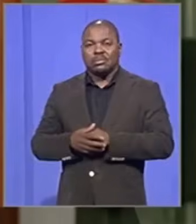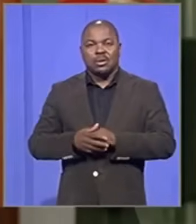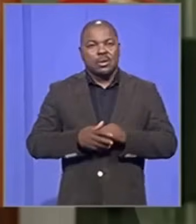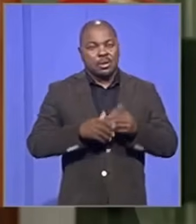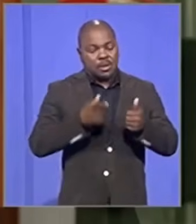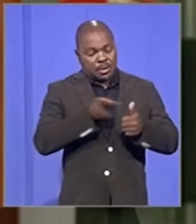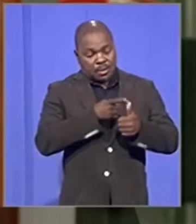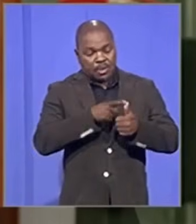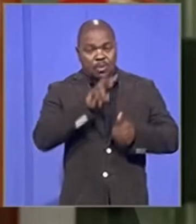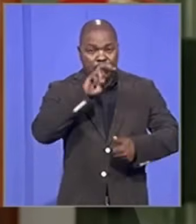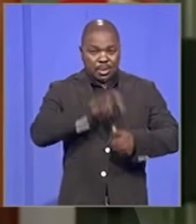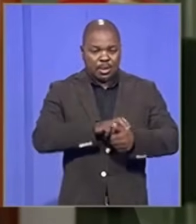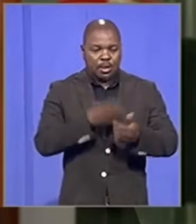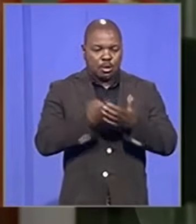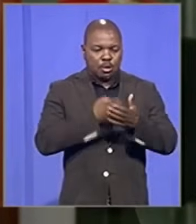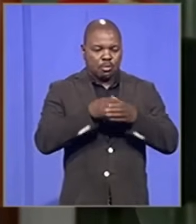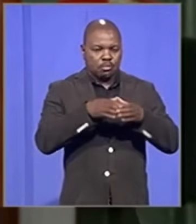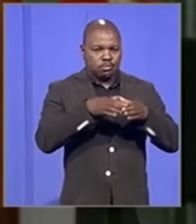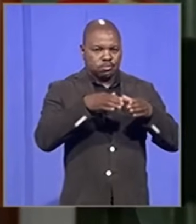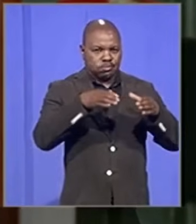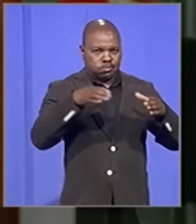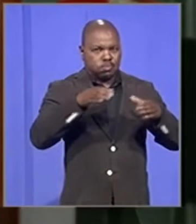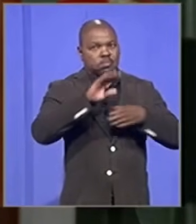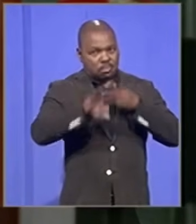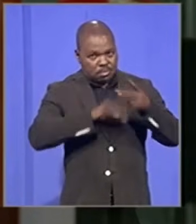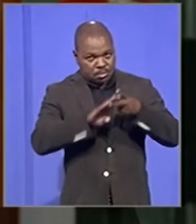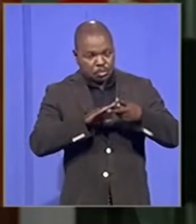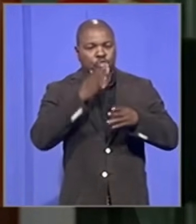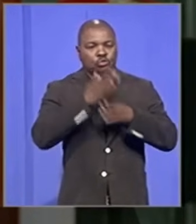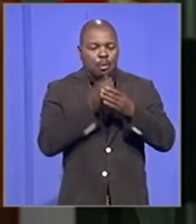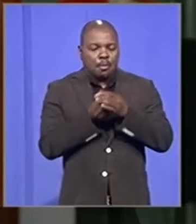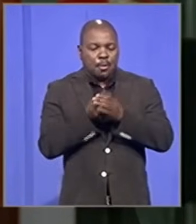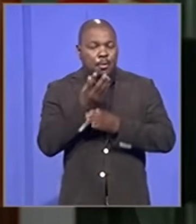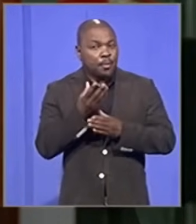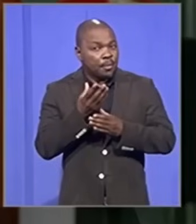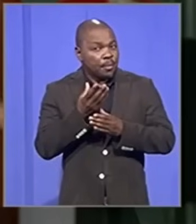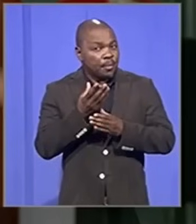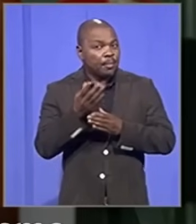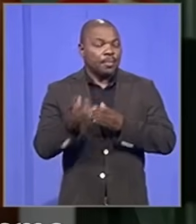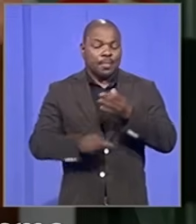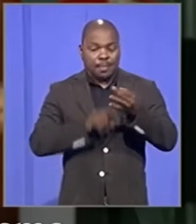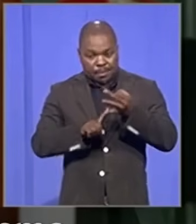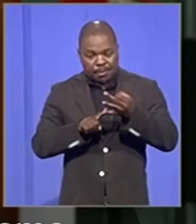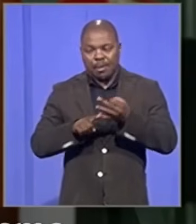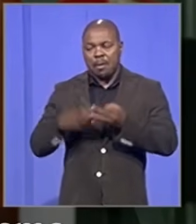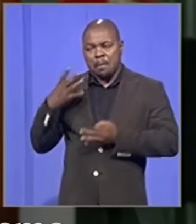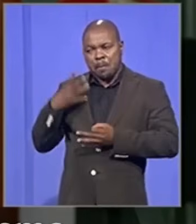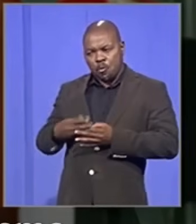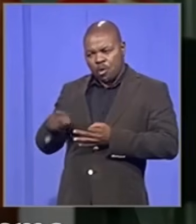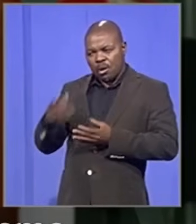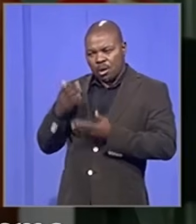grow this economy to create jobs so that we can deal with